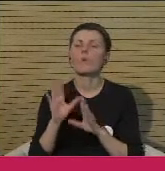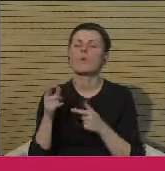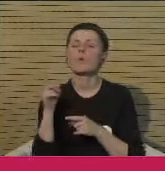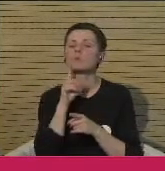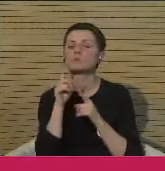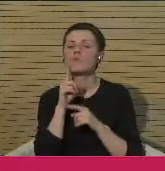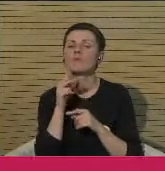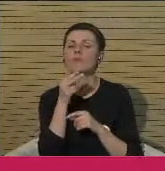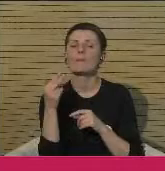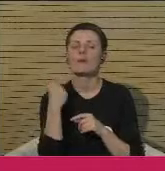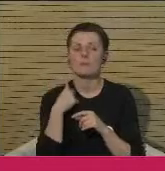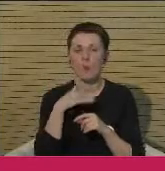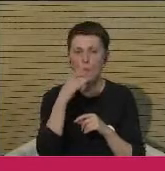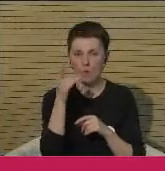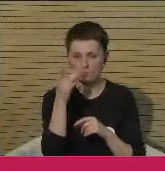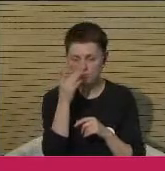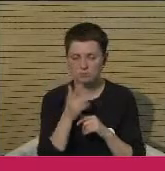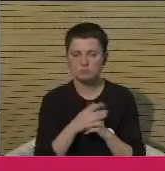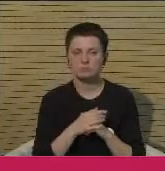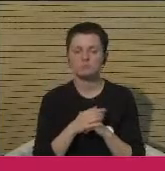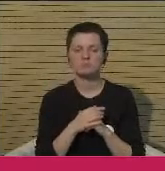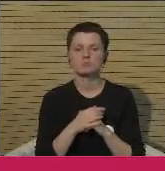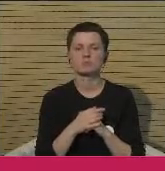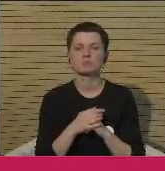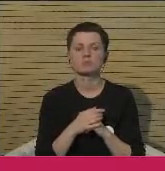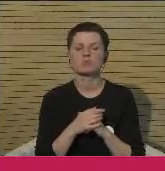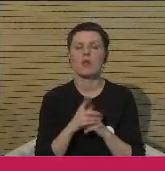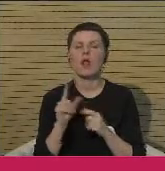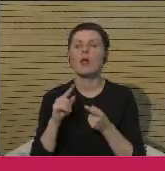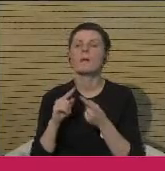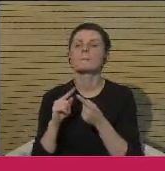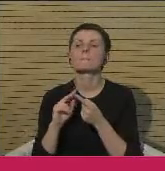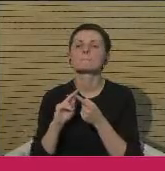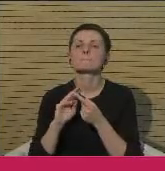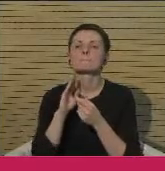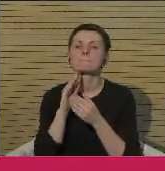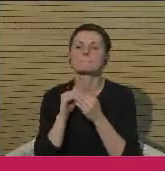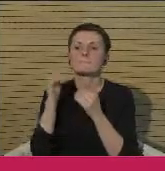and a scenario is talking about Belarus with Putin